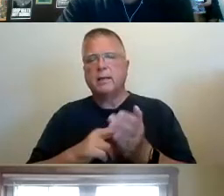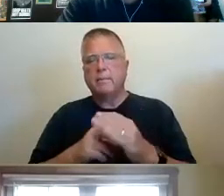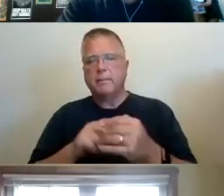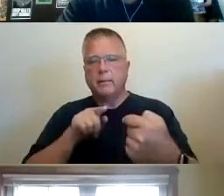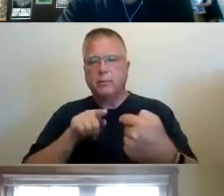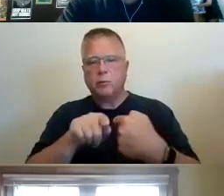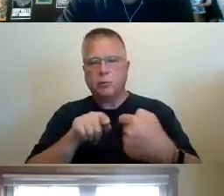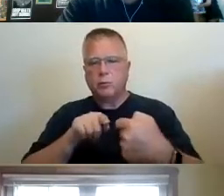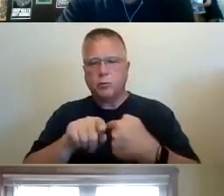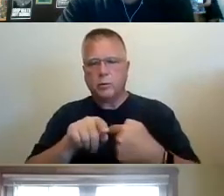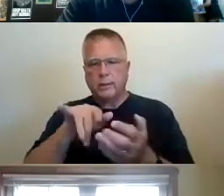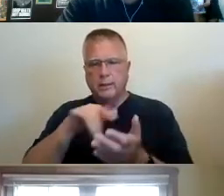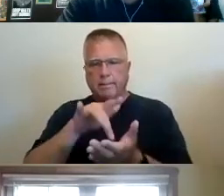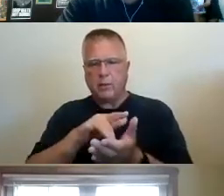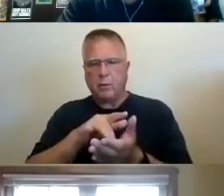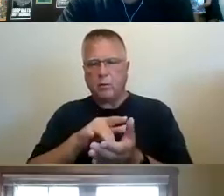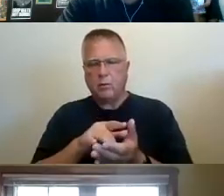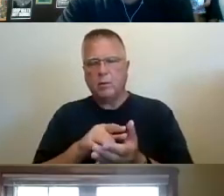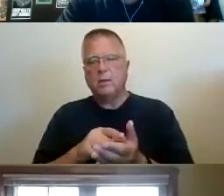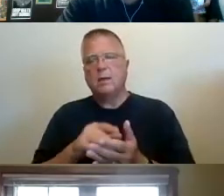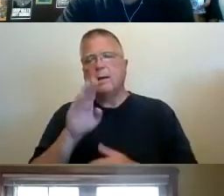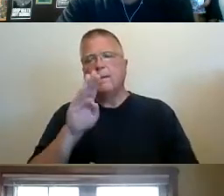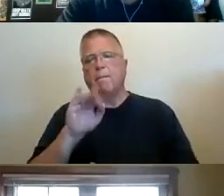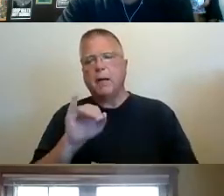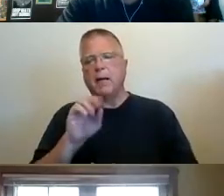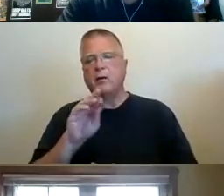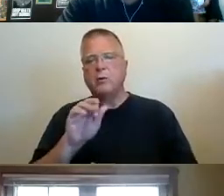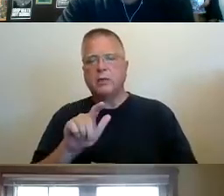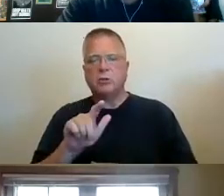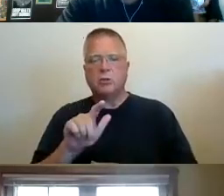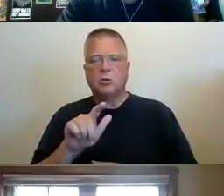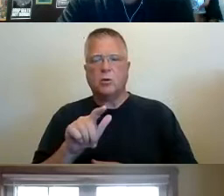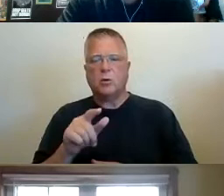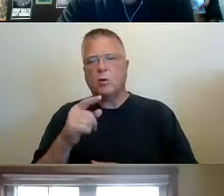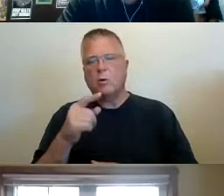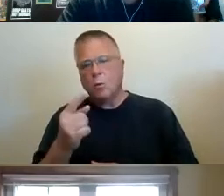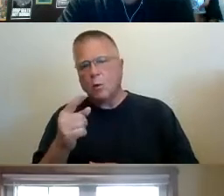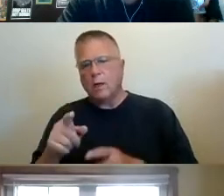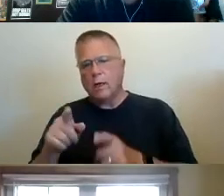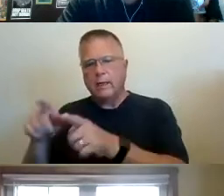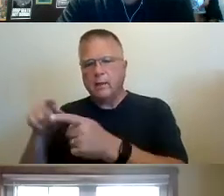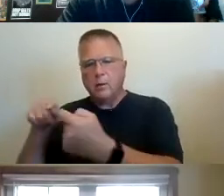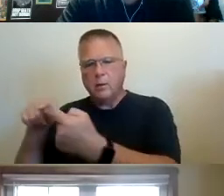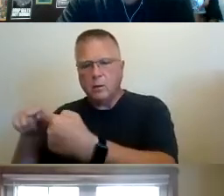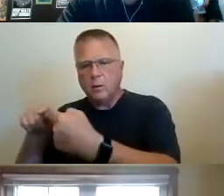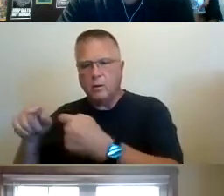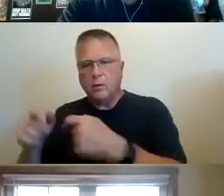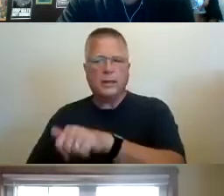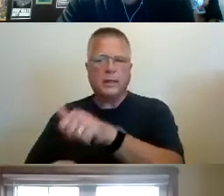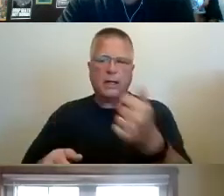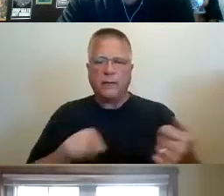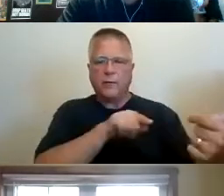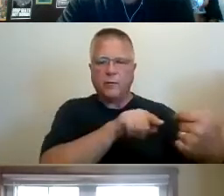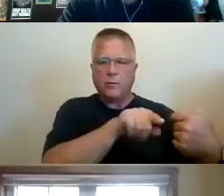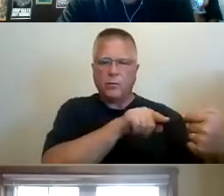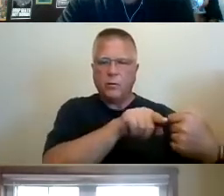about a bi-directional bike facility on one or the other side of Beacon, but that had